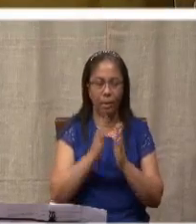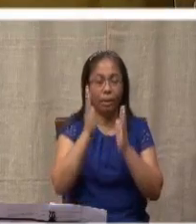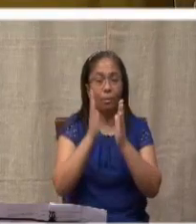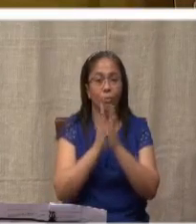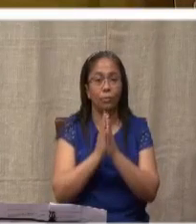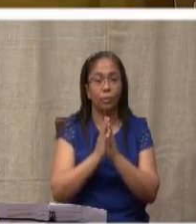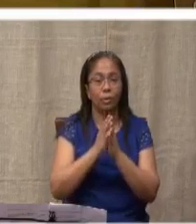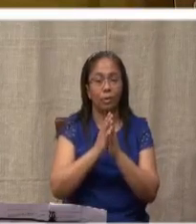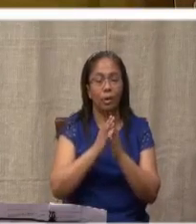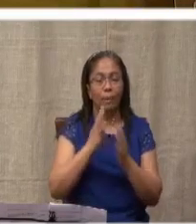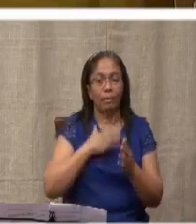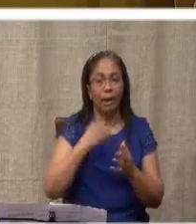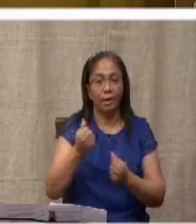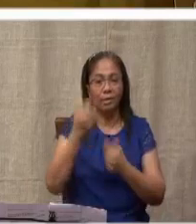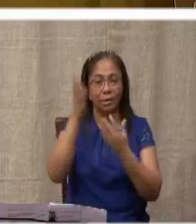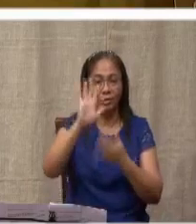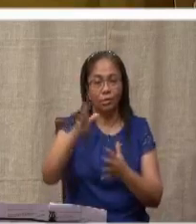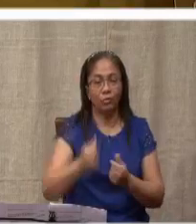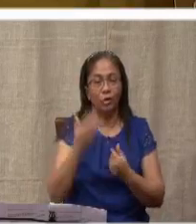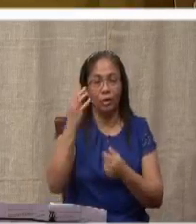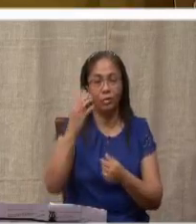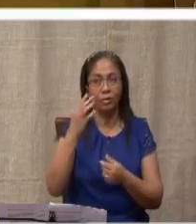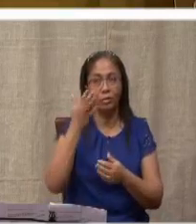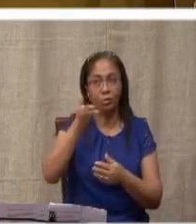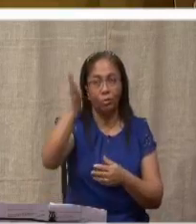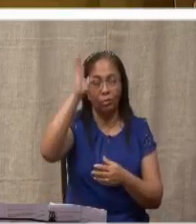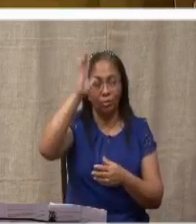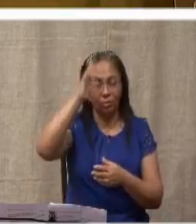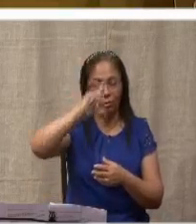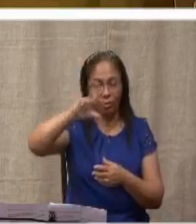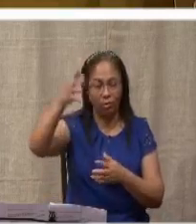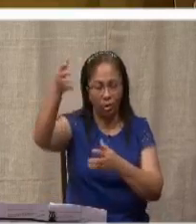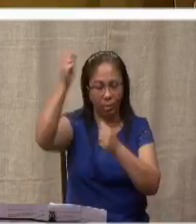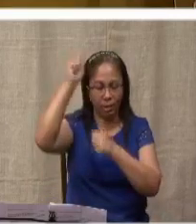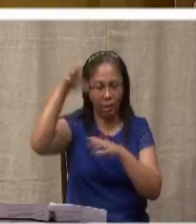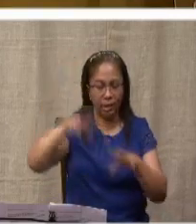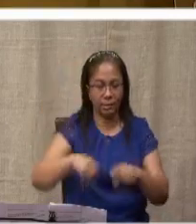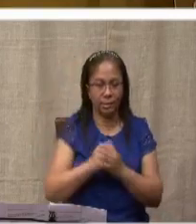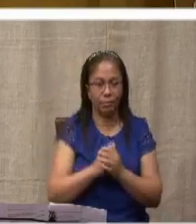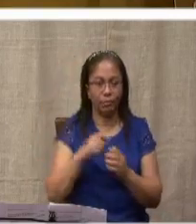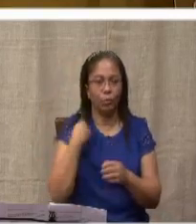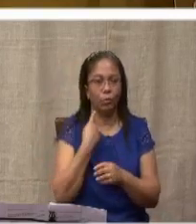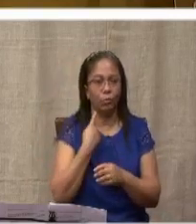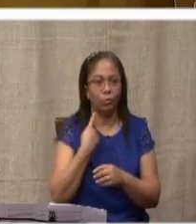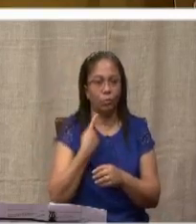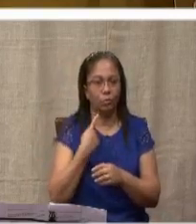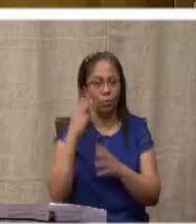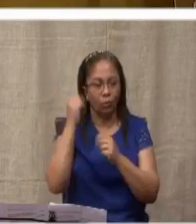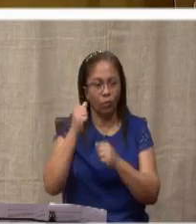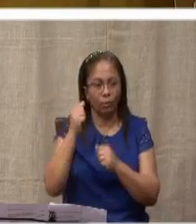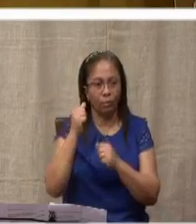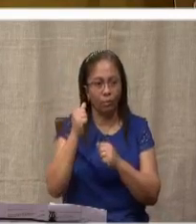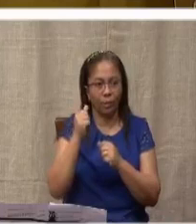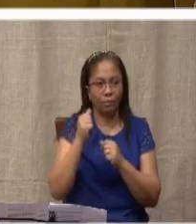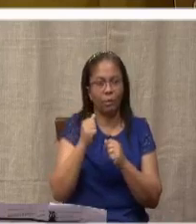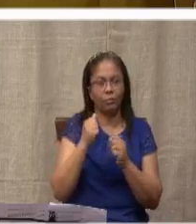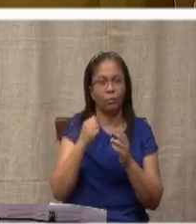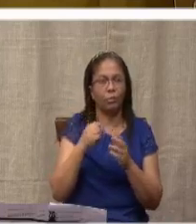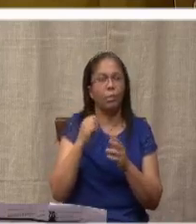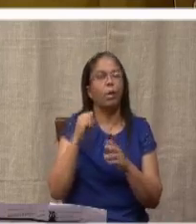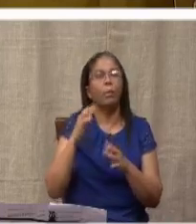that your sacrifice and mind may be pleasing and acceptable to god the almighty father may the lord accept the